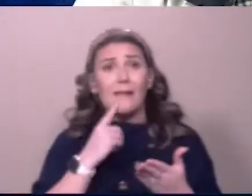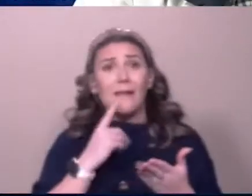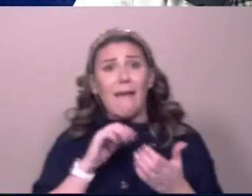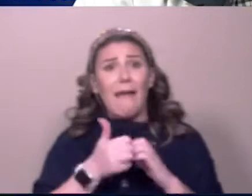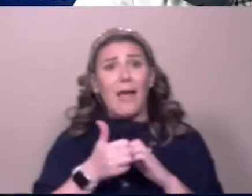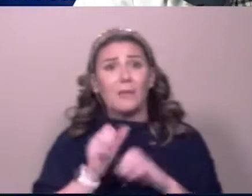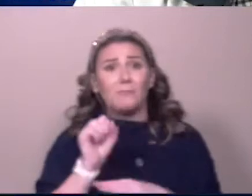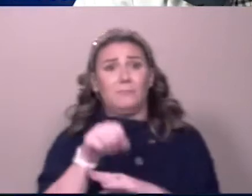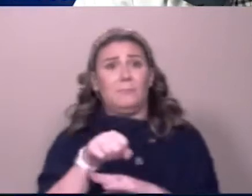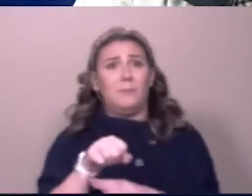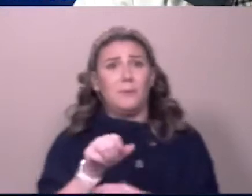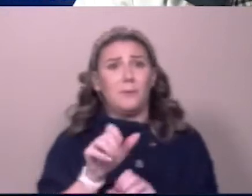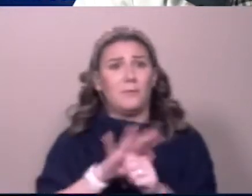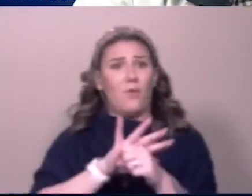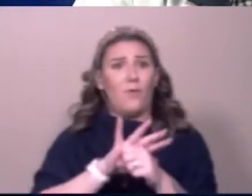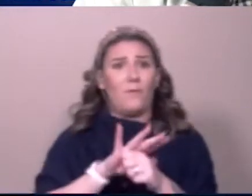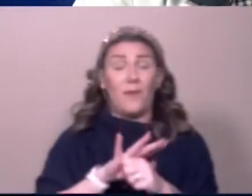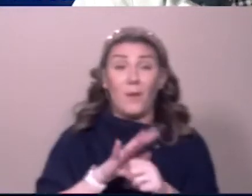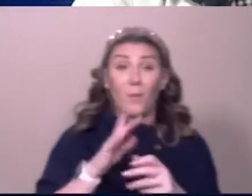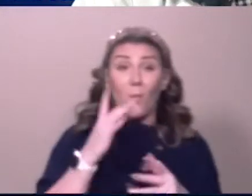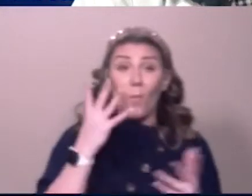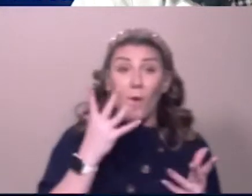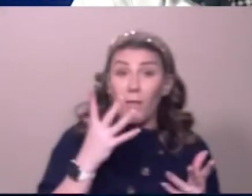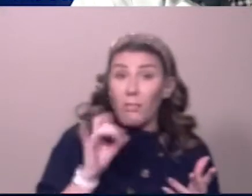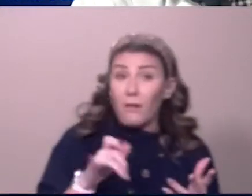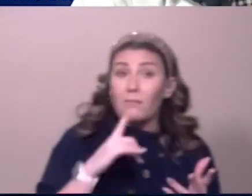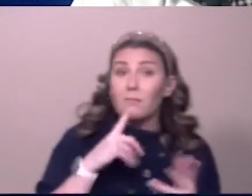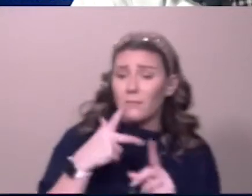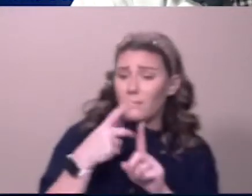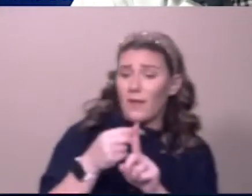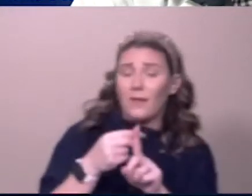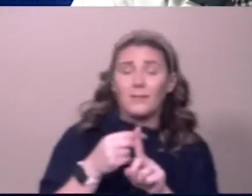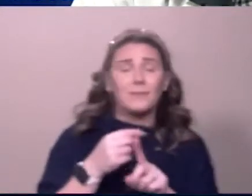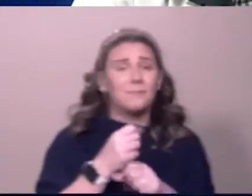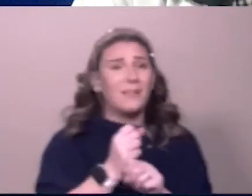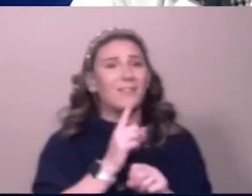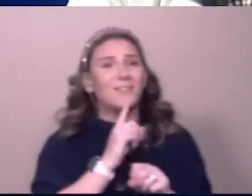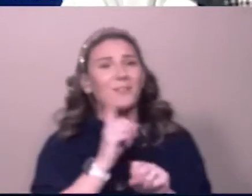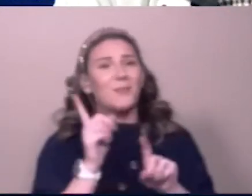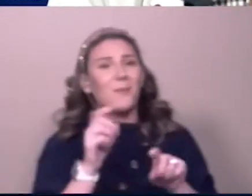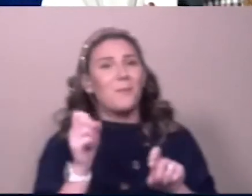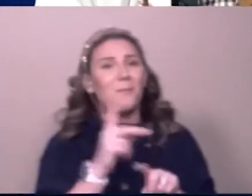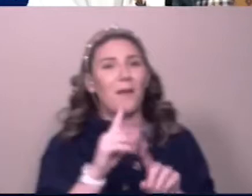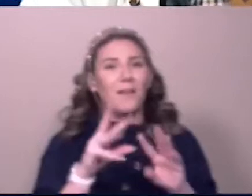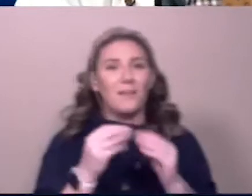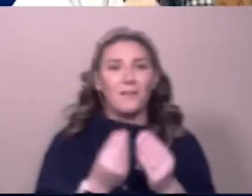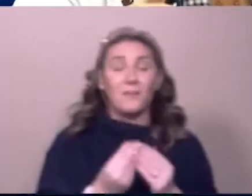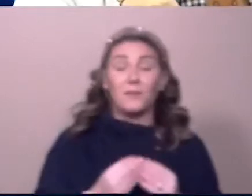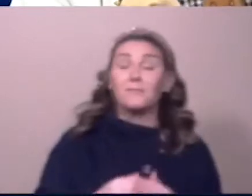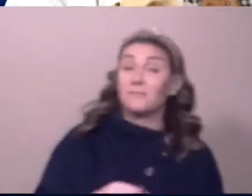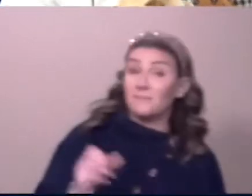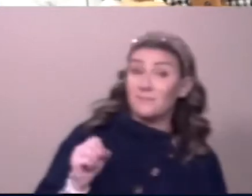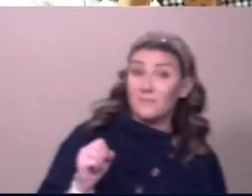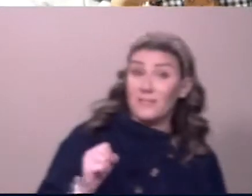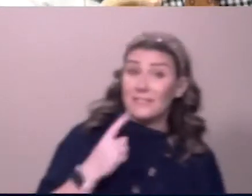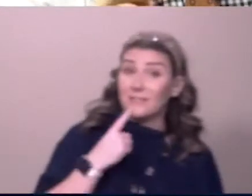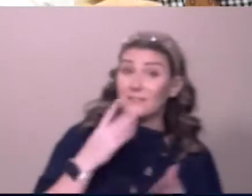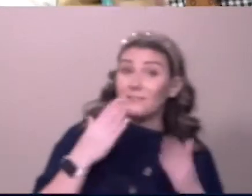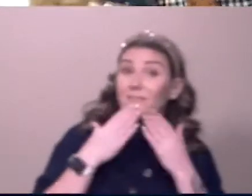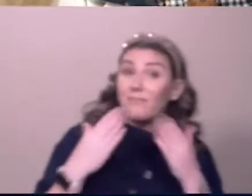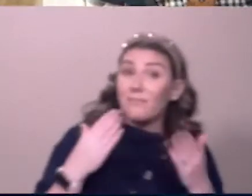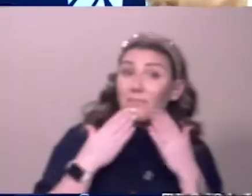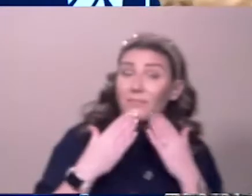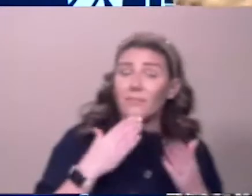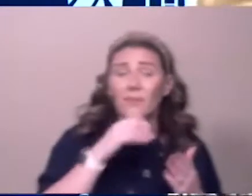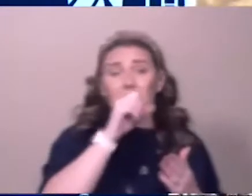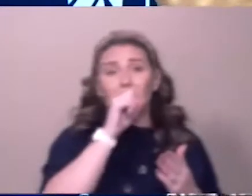way to ensure you return home if you enter the hospital. Yeah, when I say thank you, and when I love to say